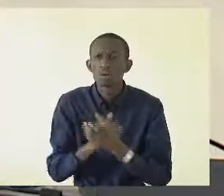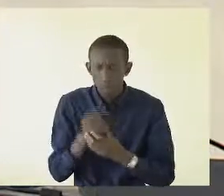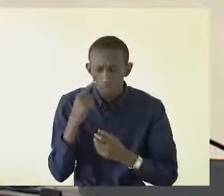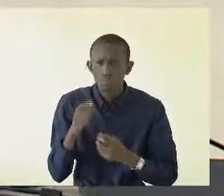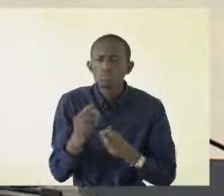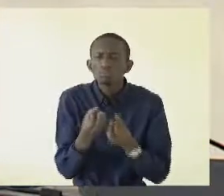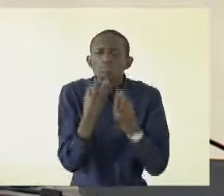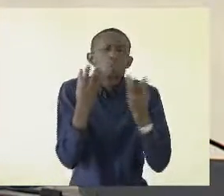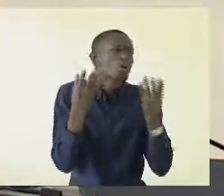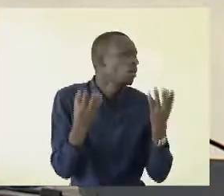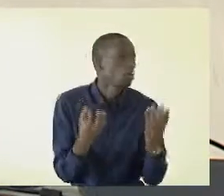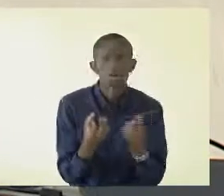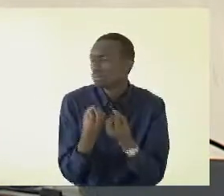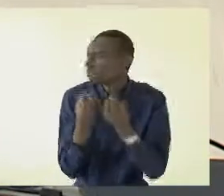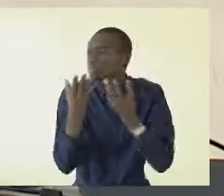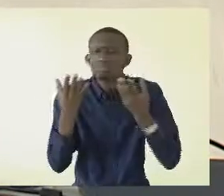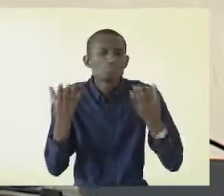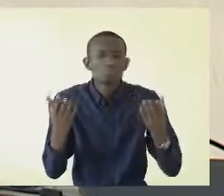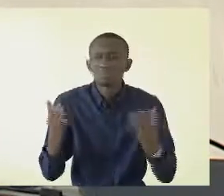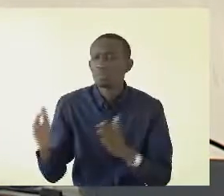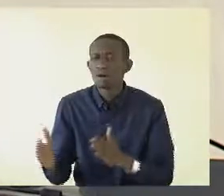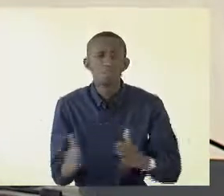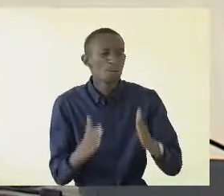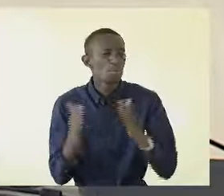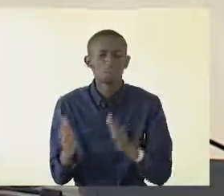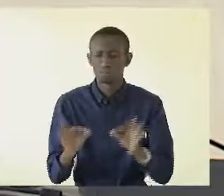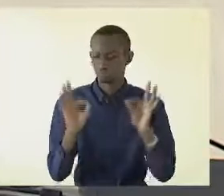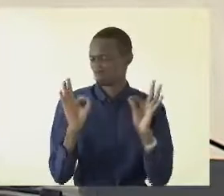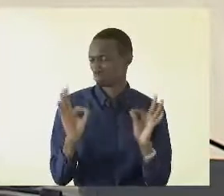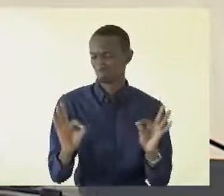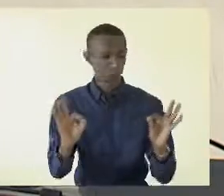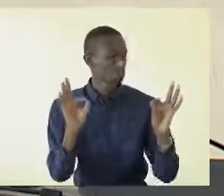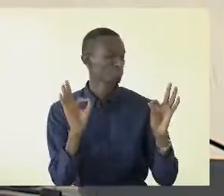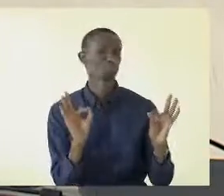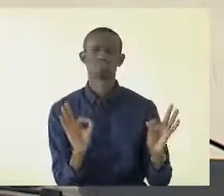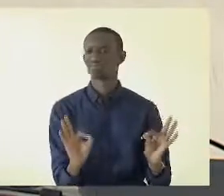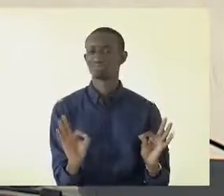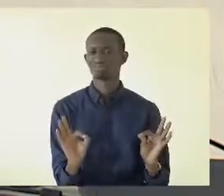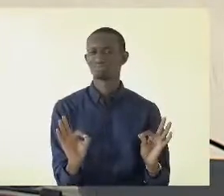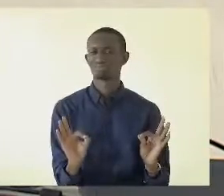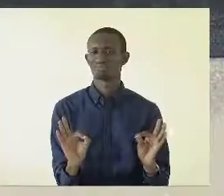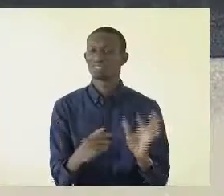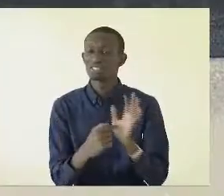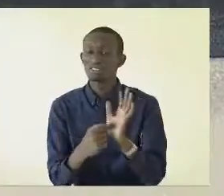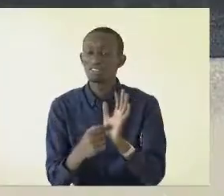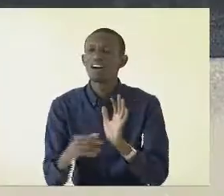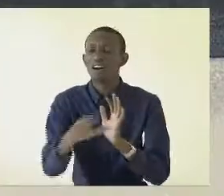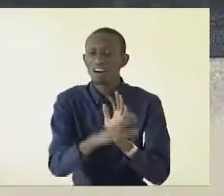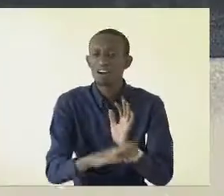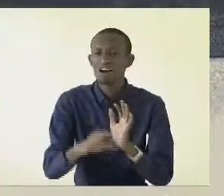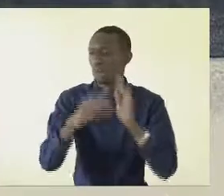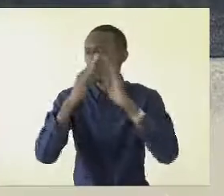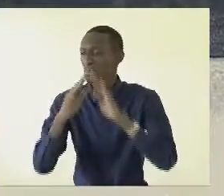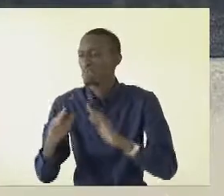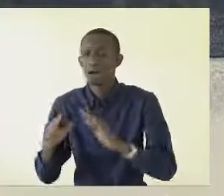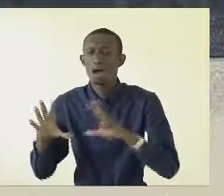with them because flowers are very good. They make our environment look nice. They make our houses